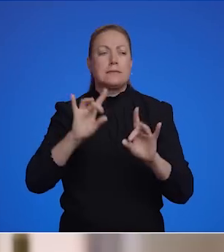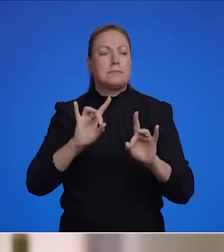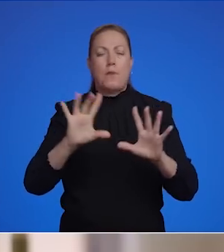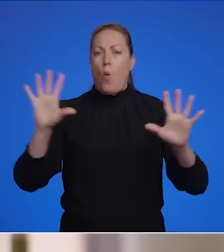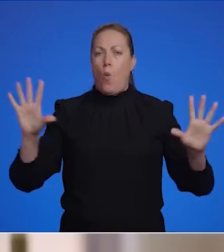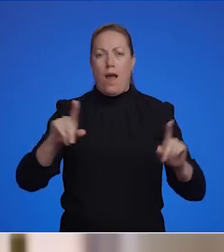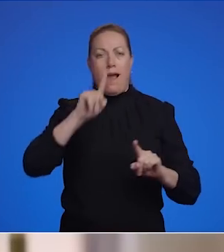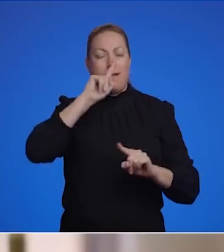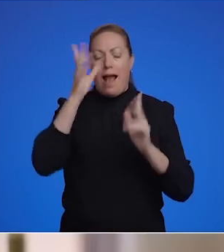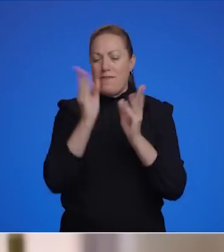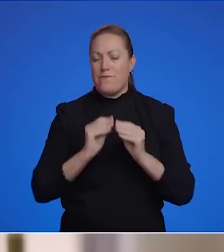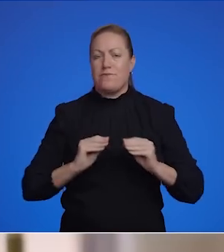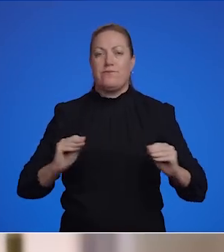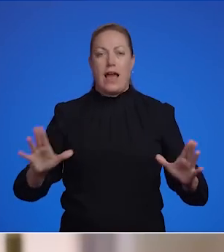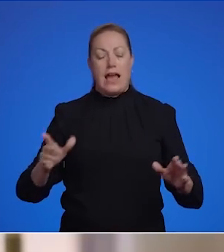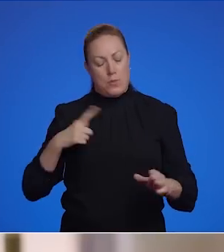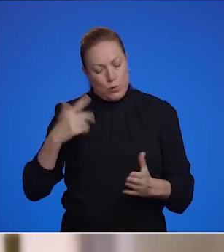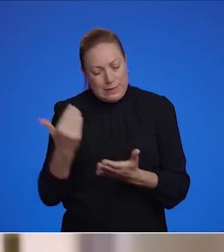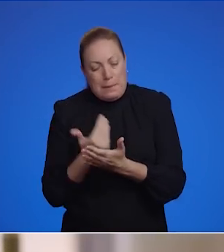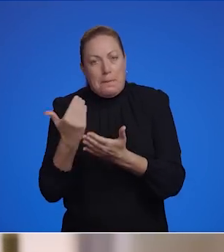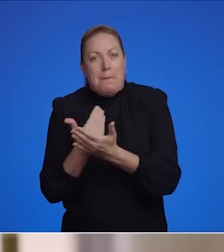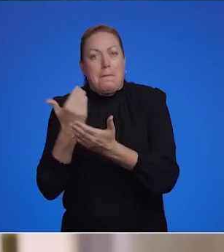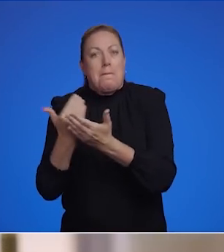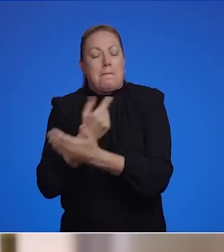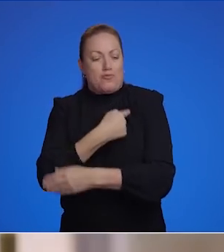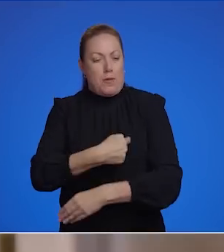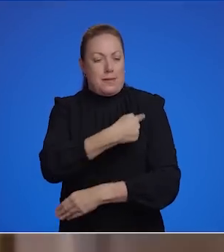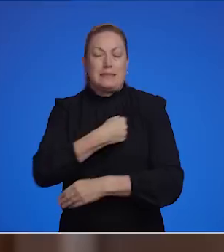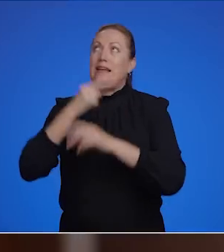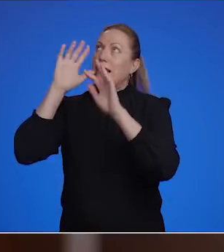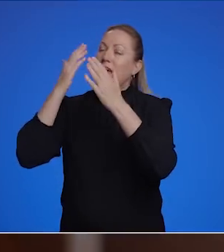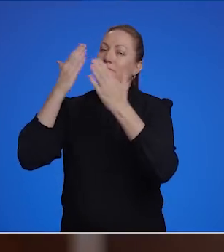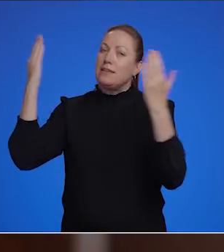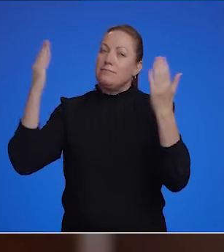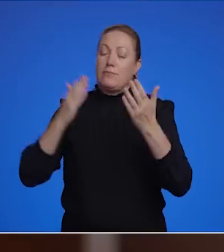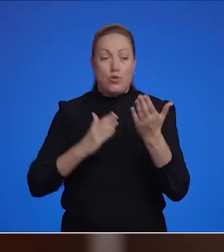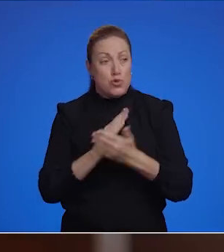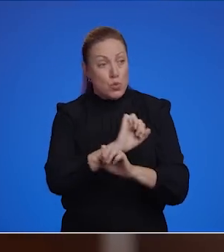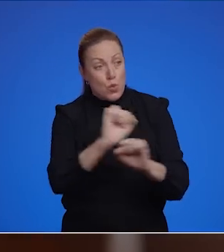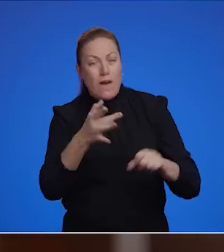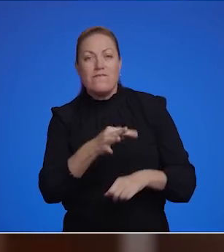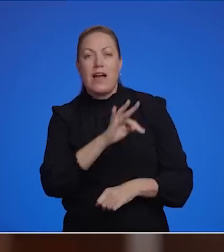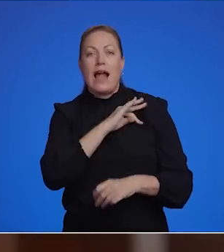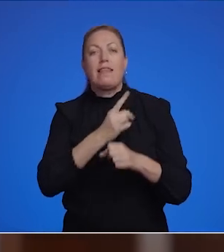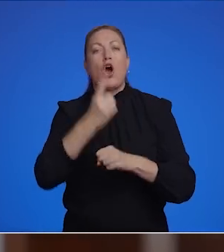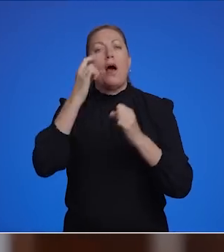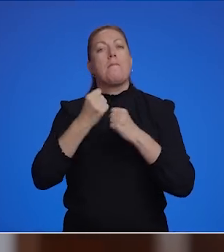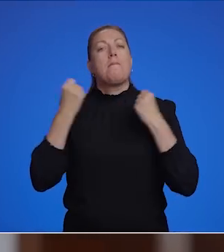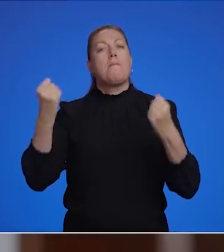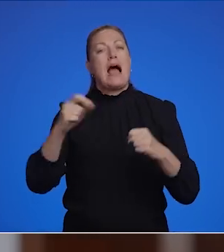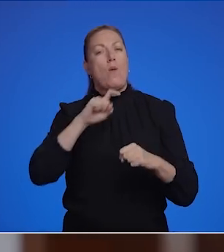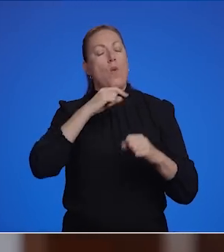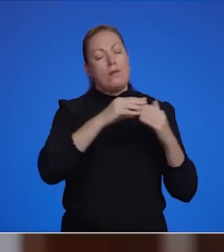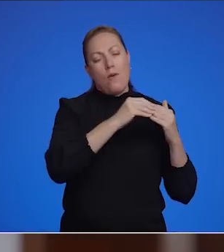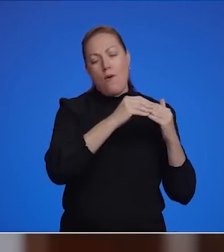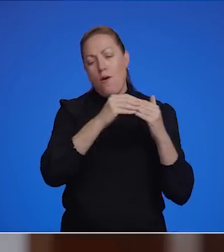away, because it is being kept for you in the heavens. Through your faith, God's power will guard you